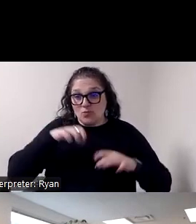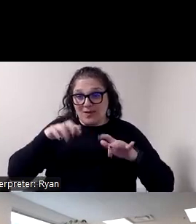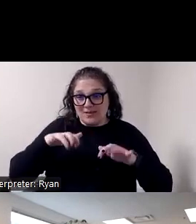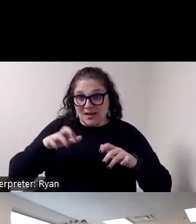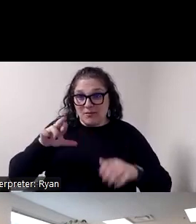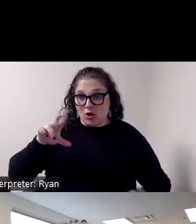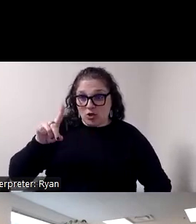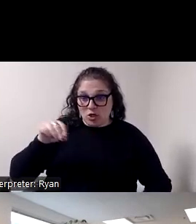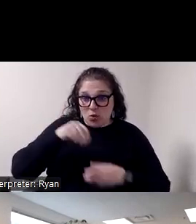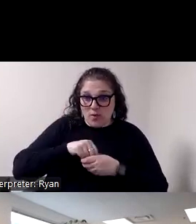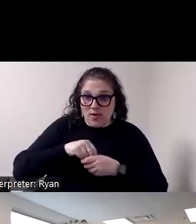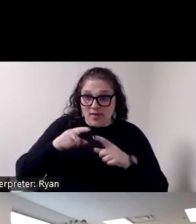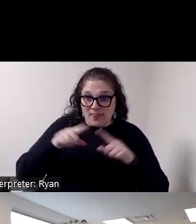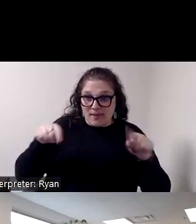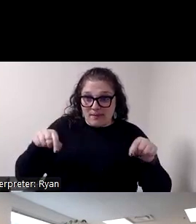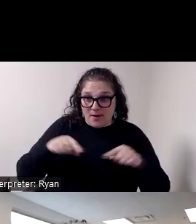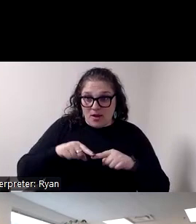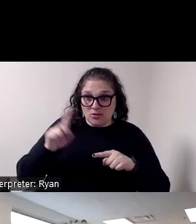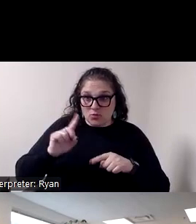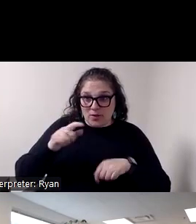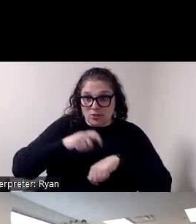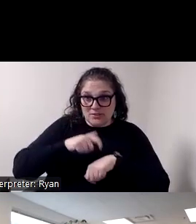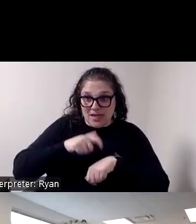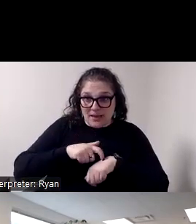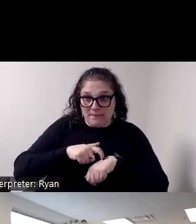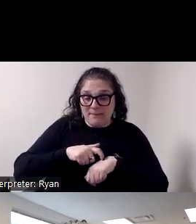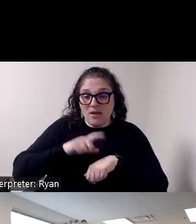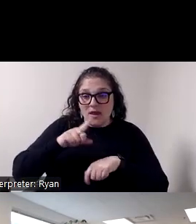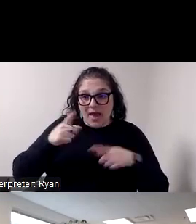box where time would go, question mark, or?